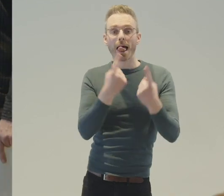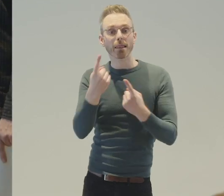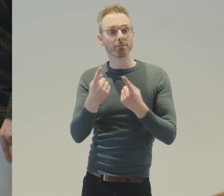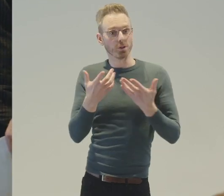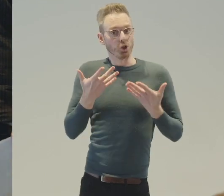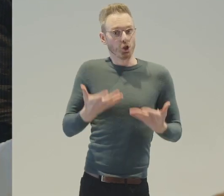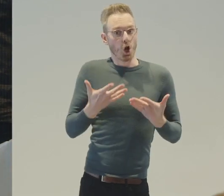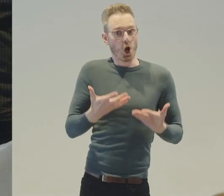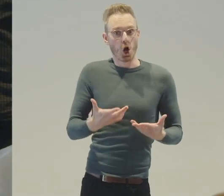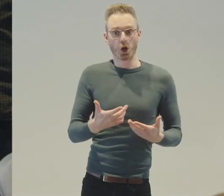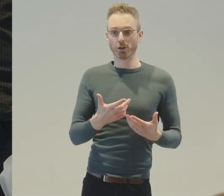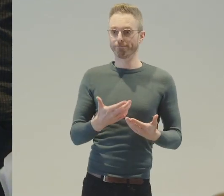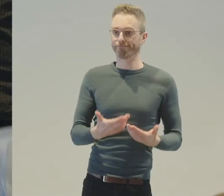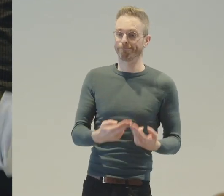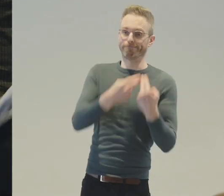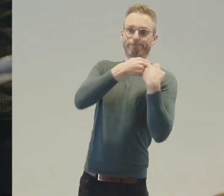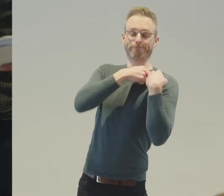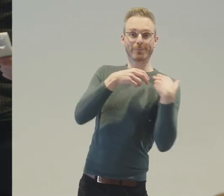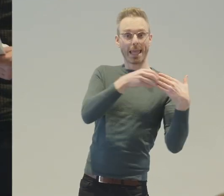status,